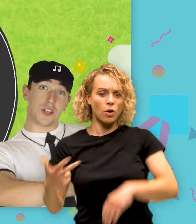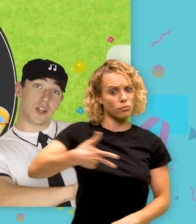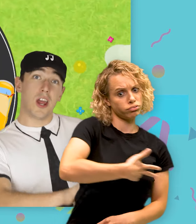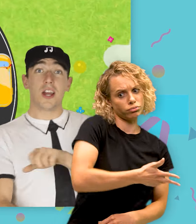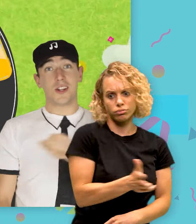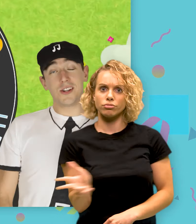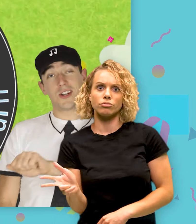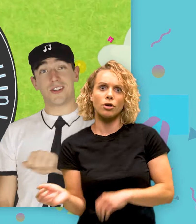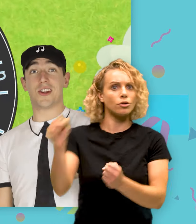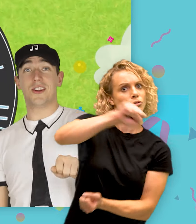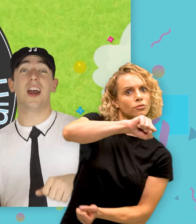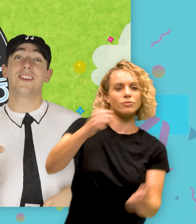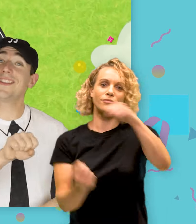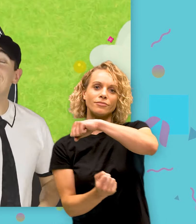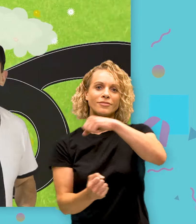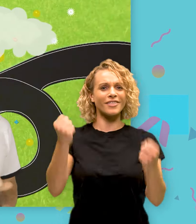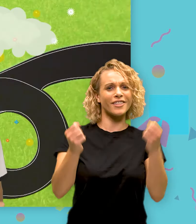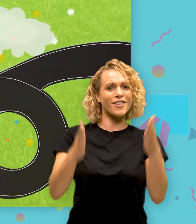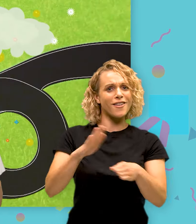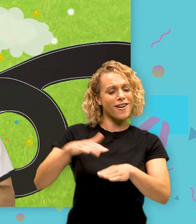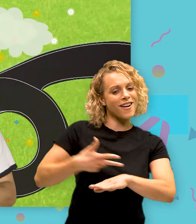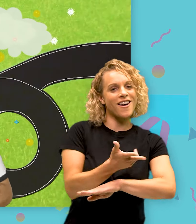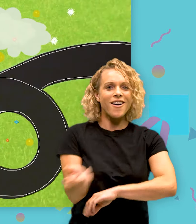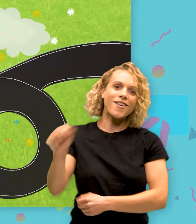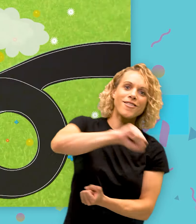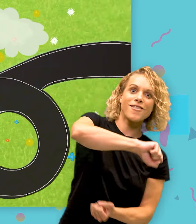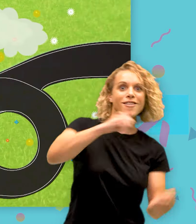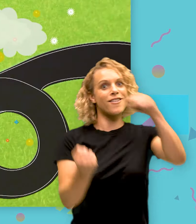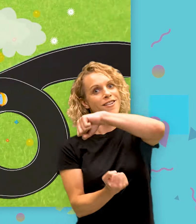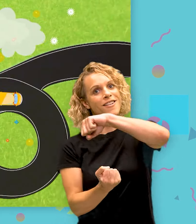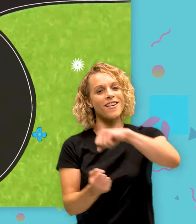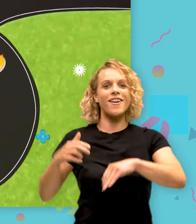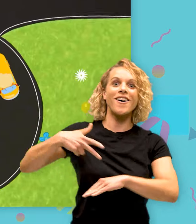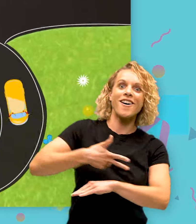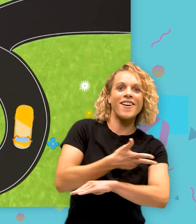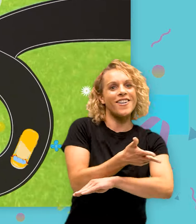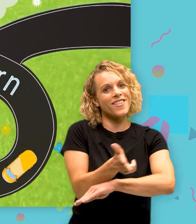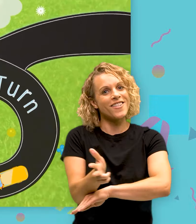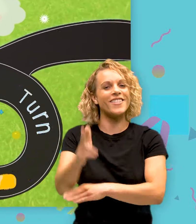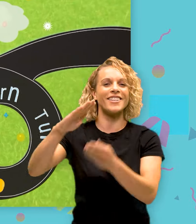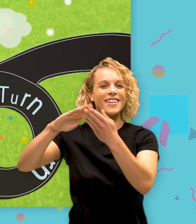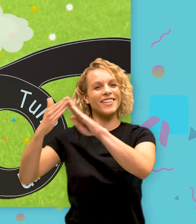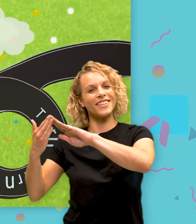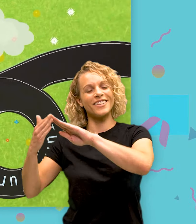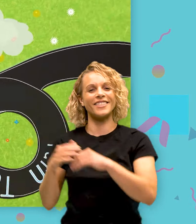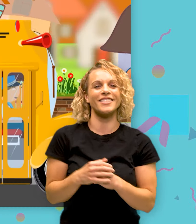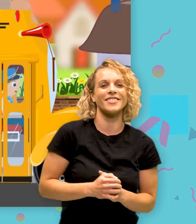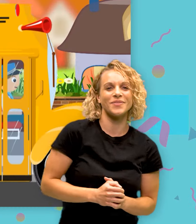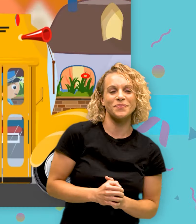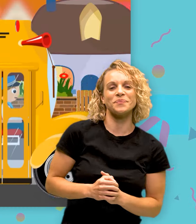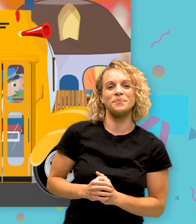turn, turn, turn, turn, turn, turn, turn, turn, turn. The driver of the bus goes turn, turn, turn, all through the